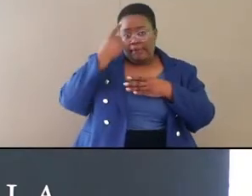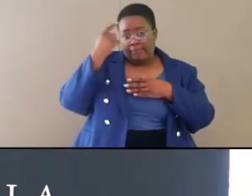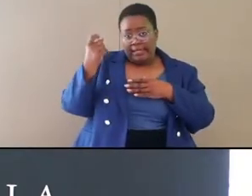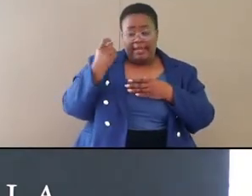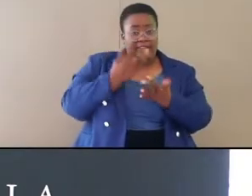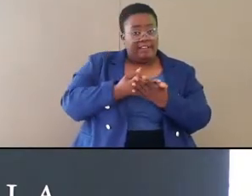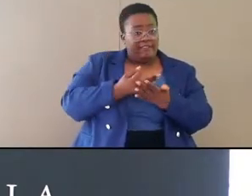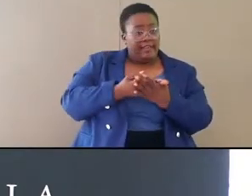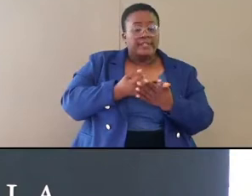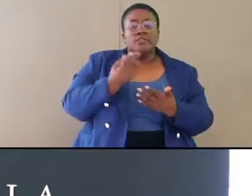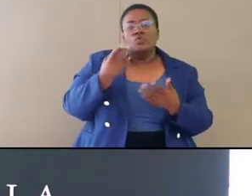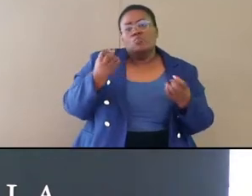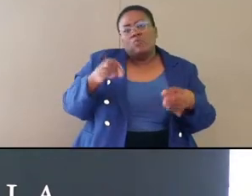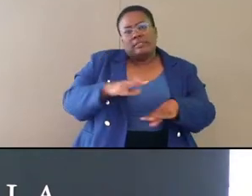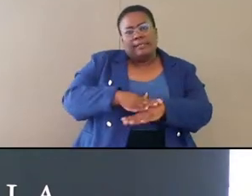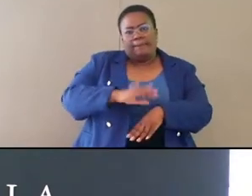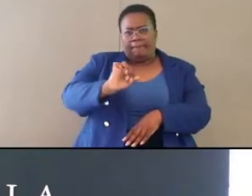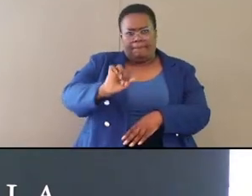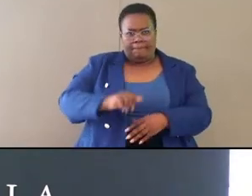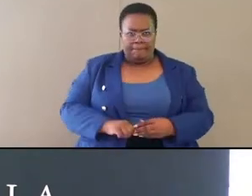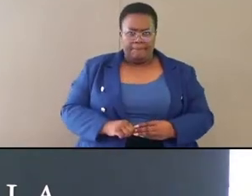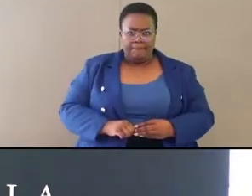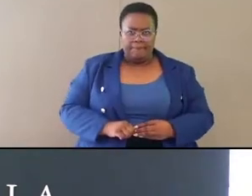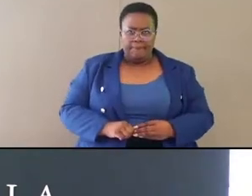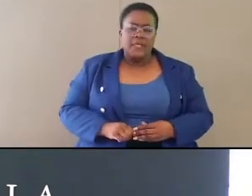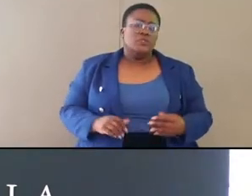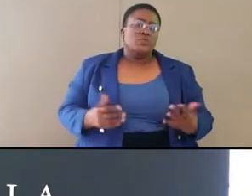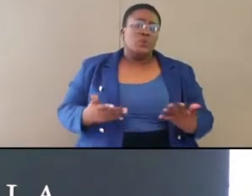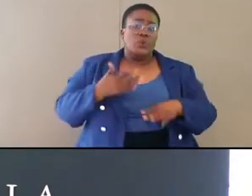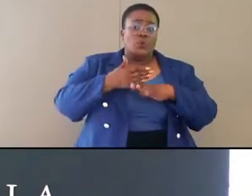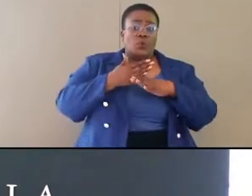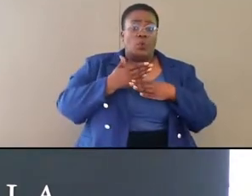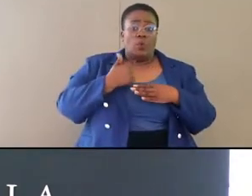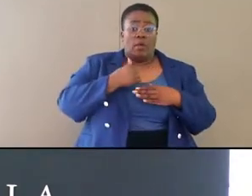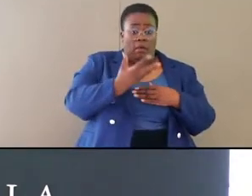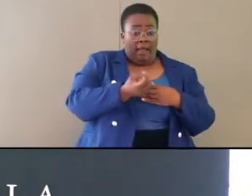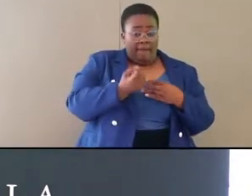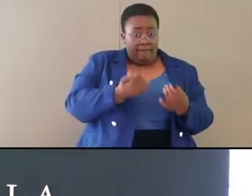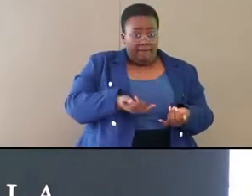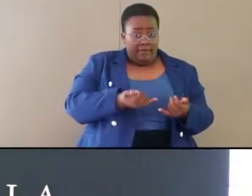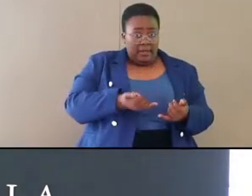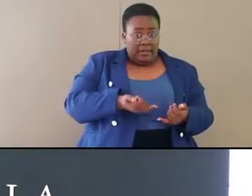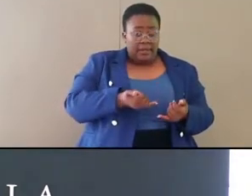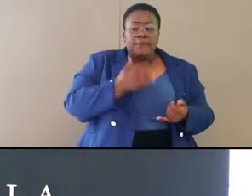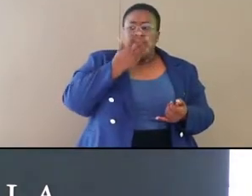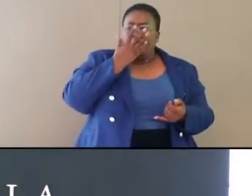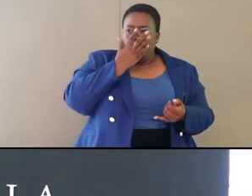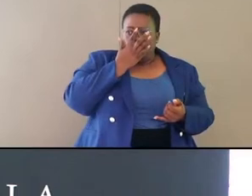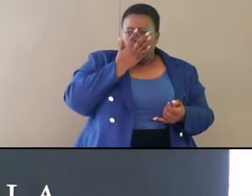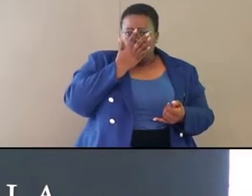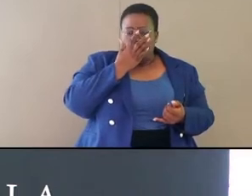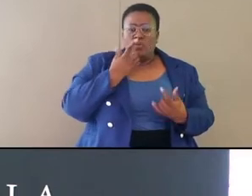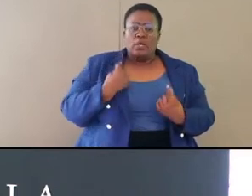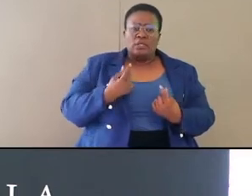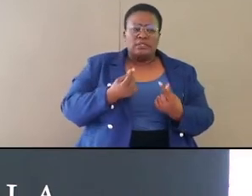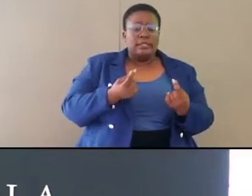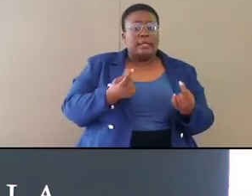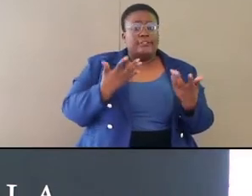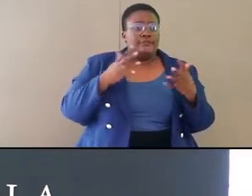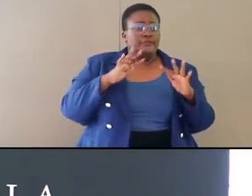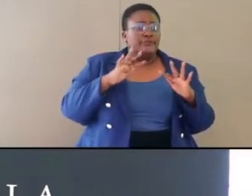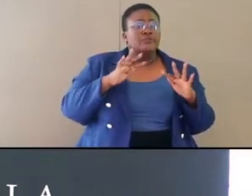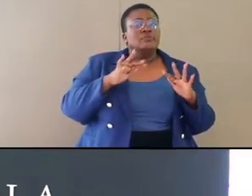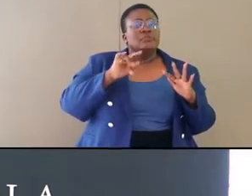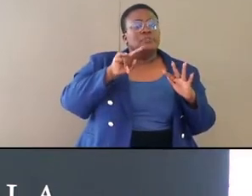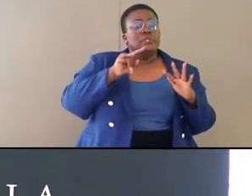you are wasting your time. So the work that we have here, which has been done, is work in my view that's